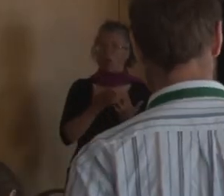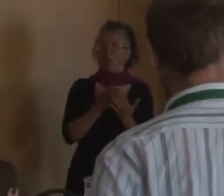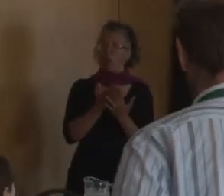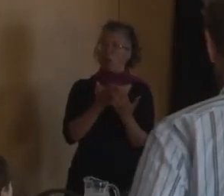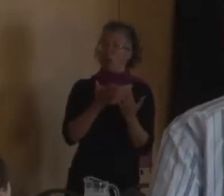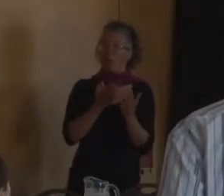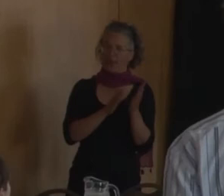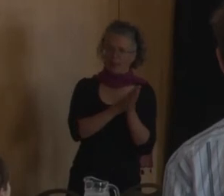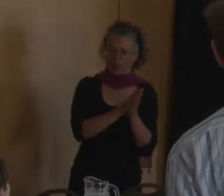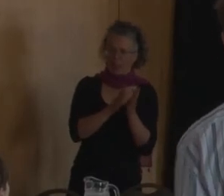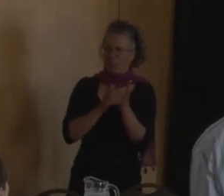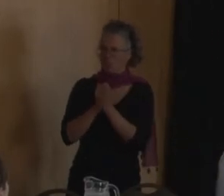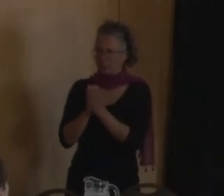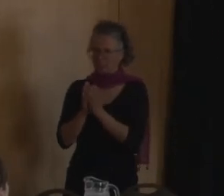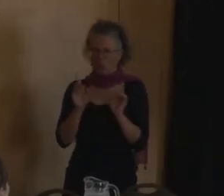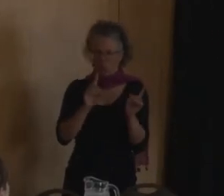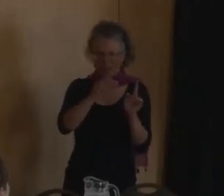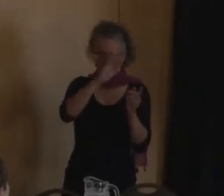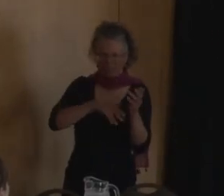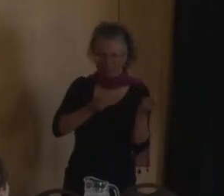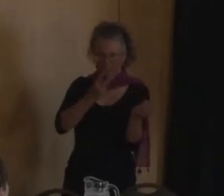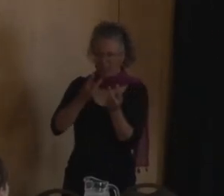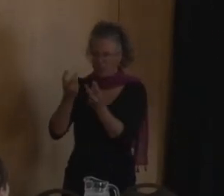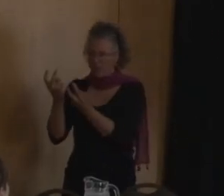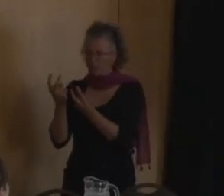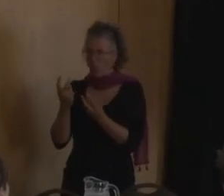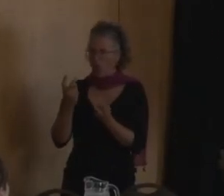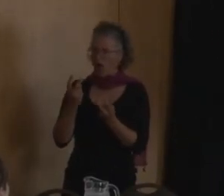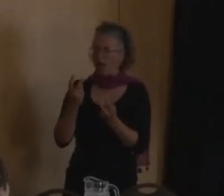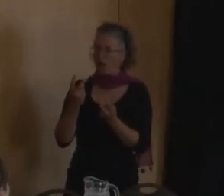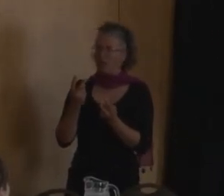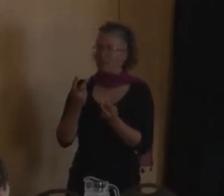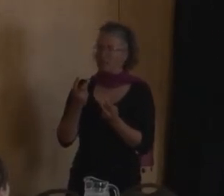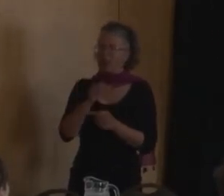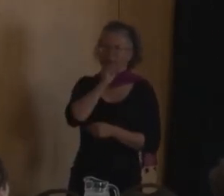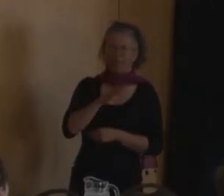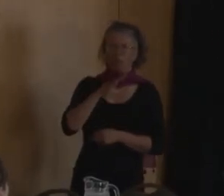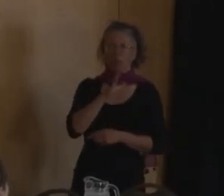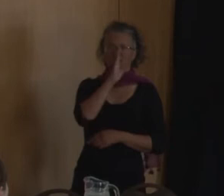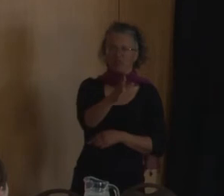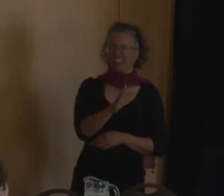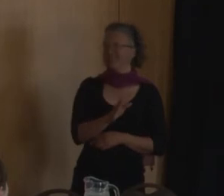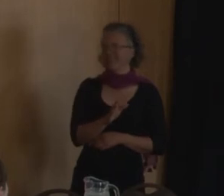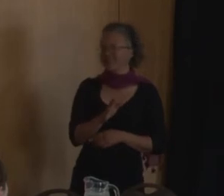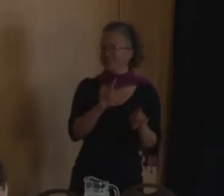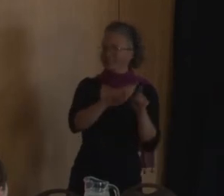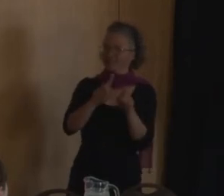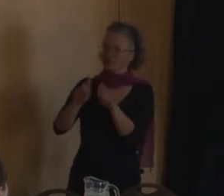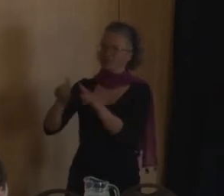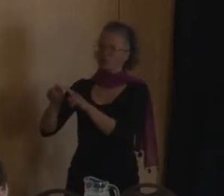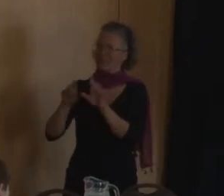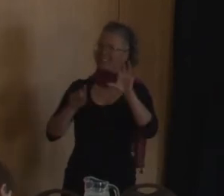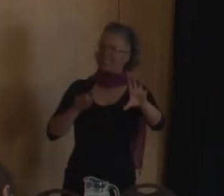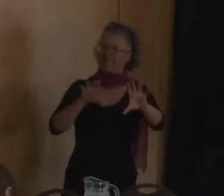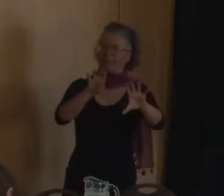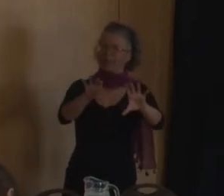the type of experience they're seeking, and are used by an increasing number of museums worldwide, so they're aiding benchmarking in that sense. So